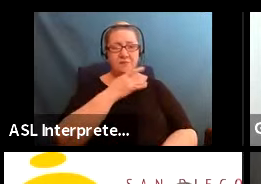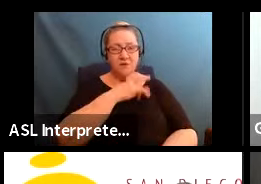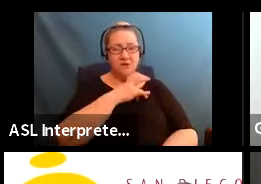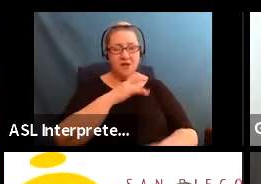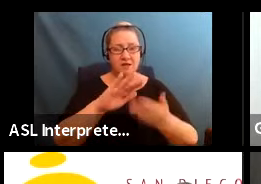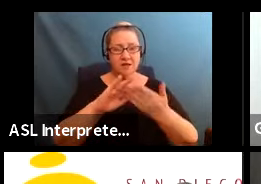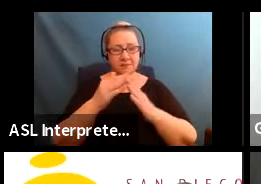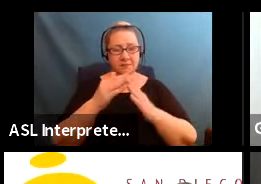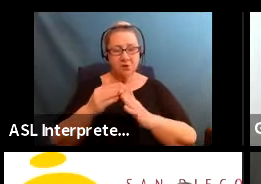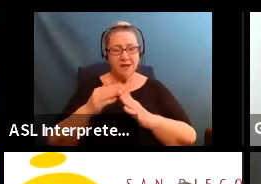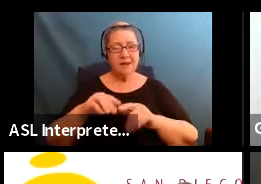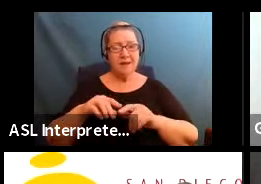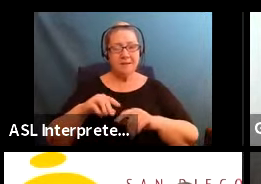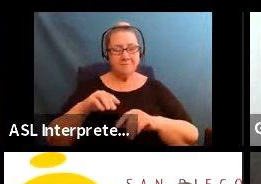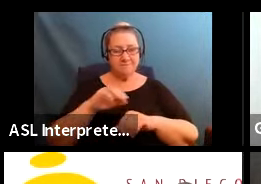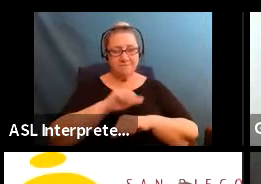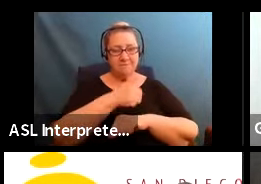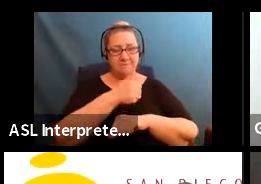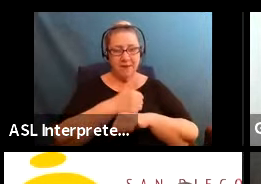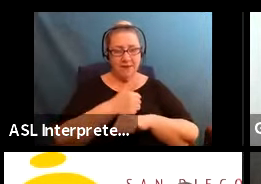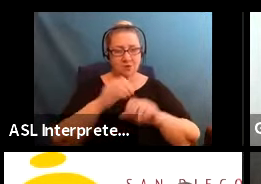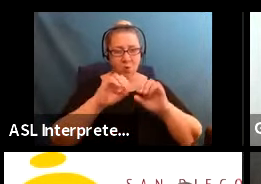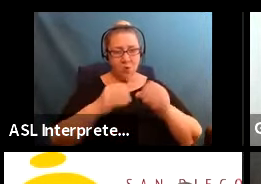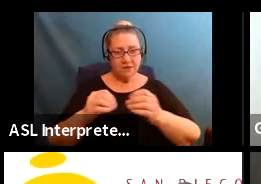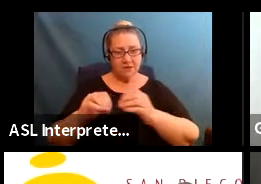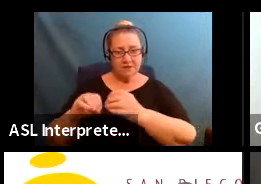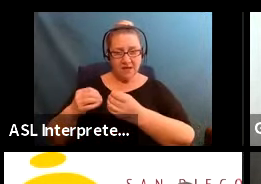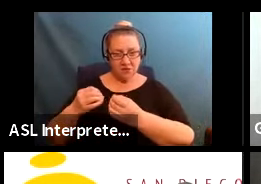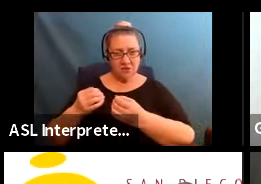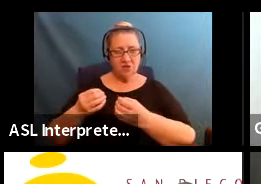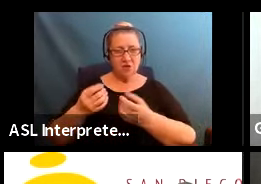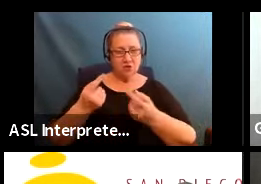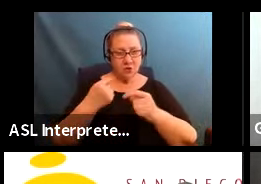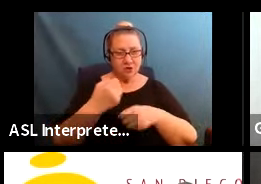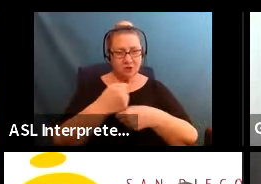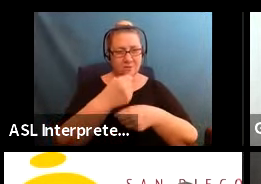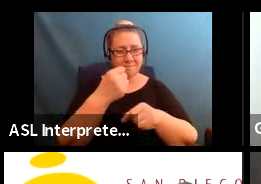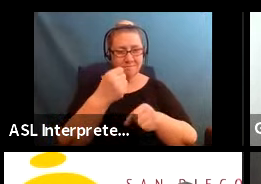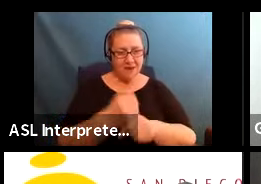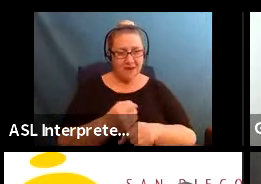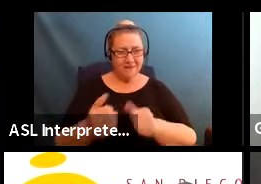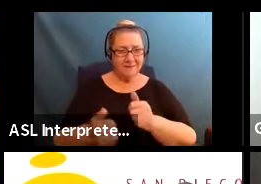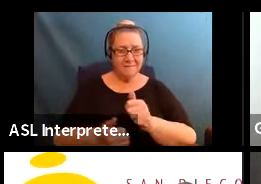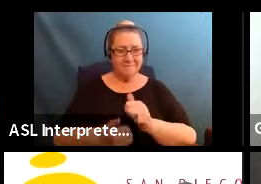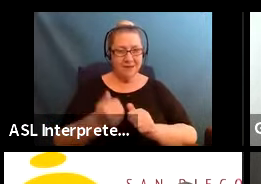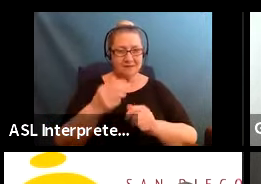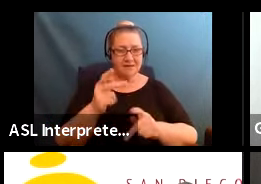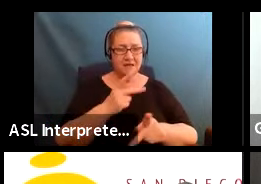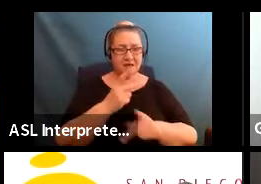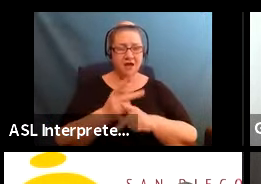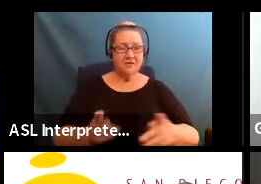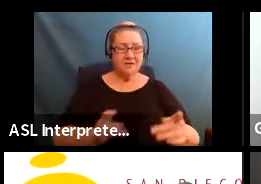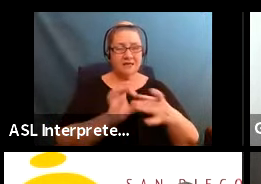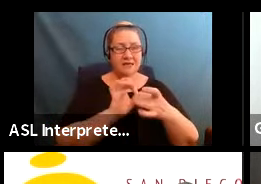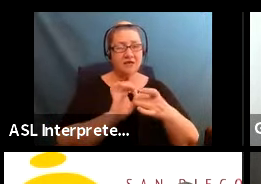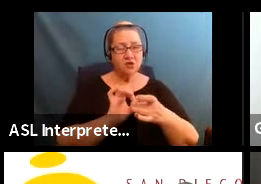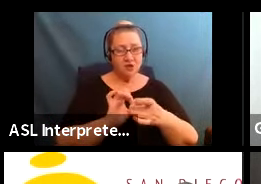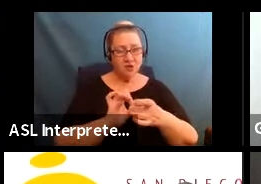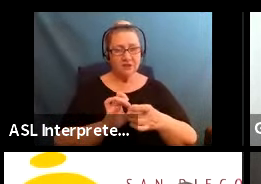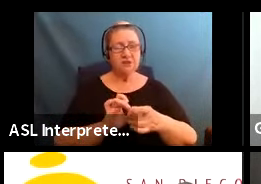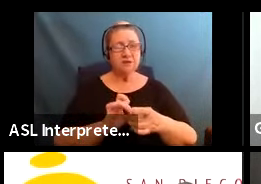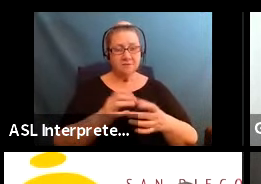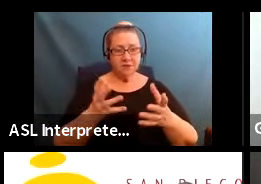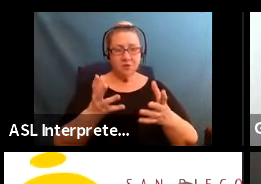community-based organizations, all of your efforts and looking to make the best type of connection, but